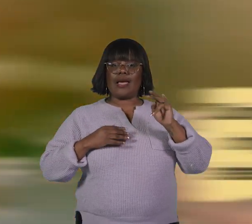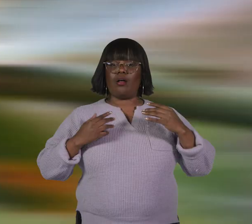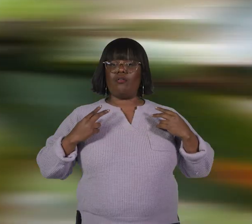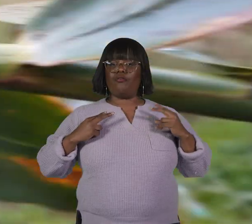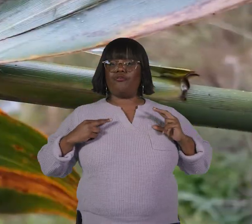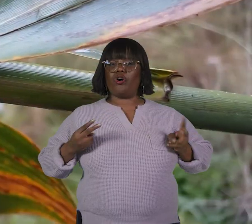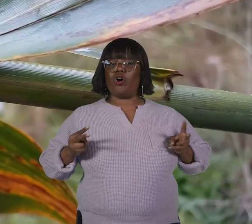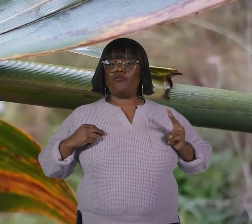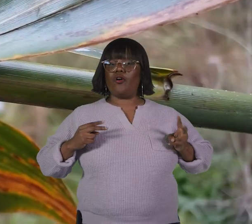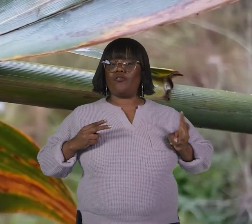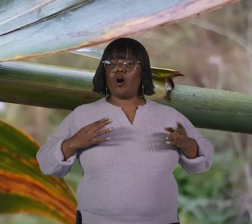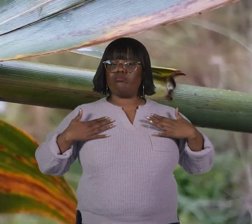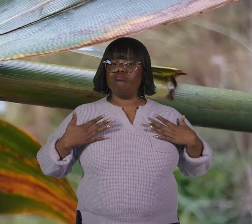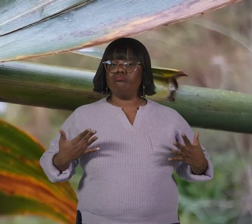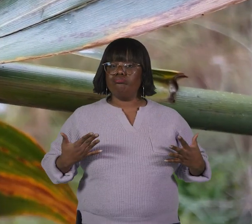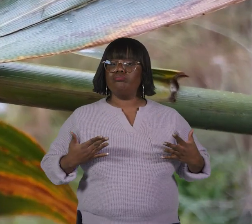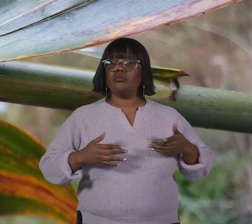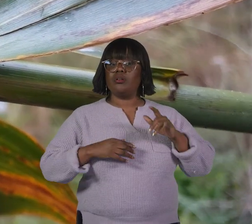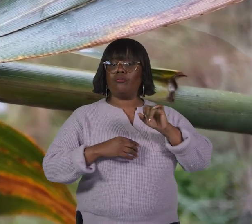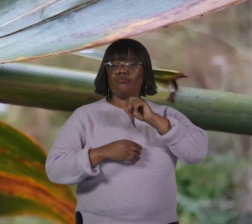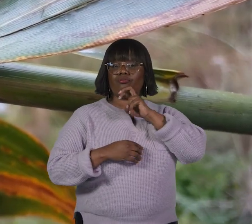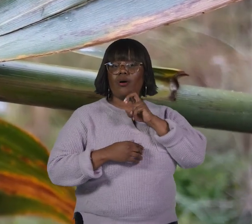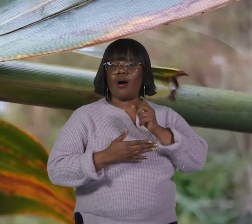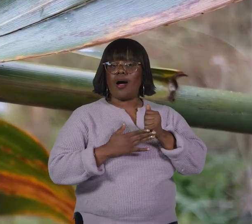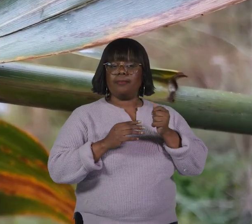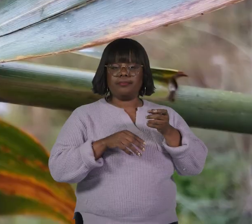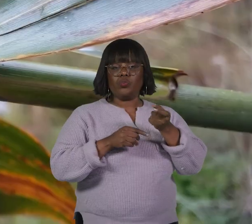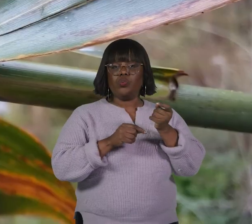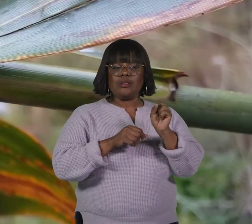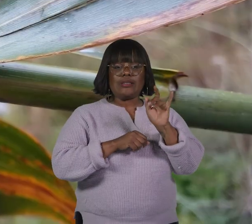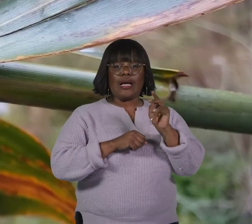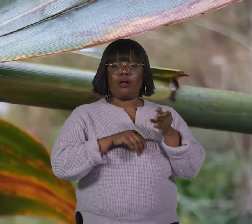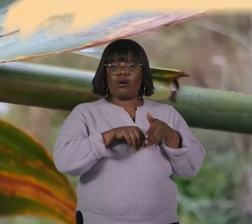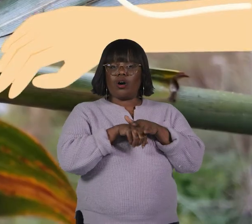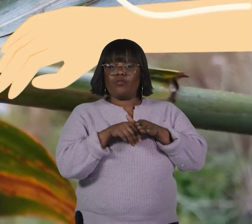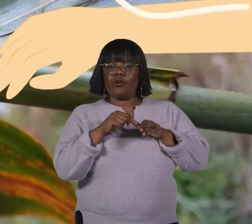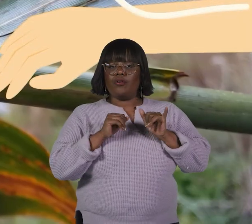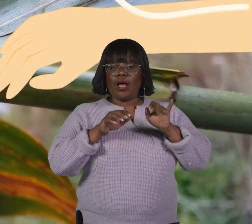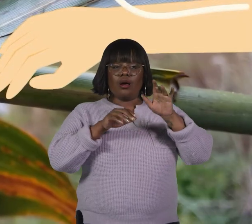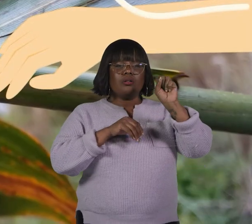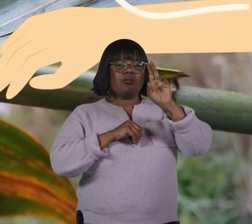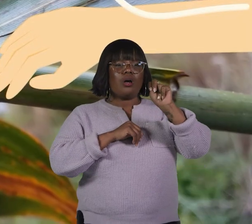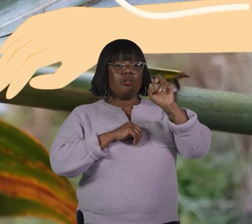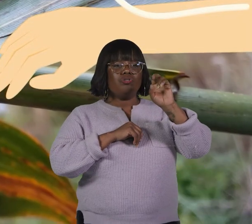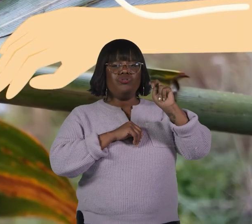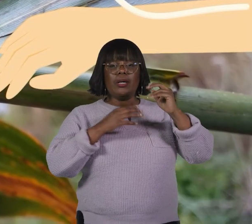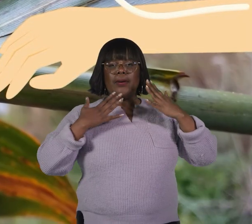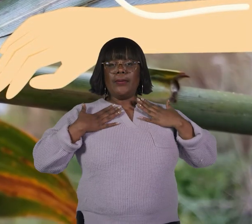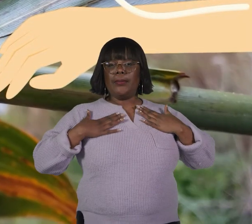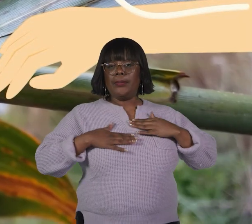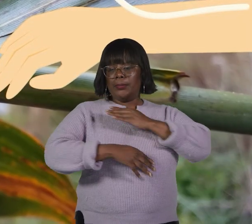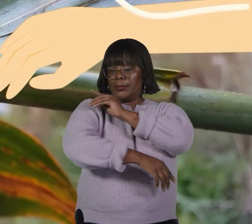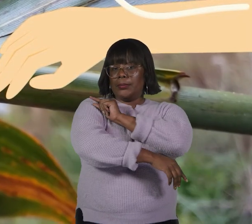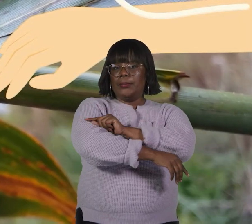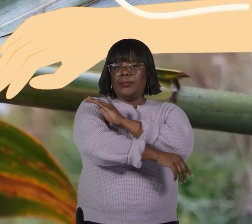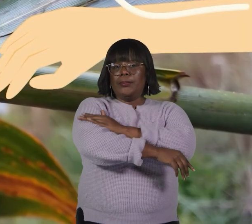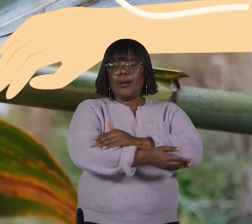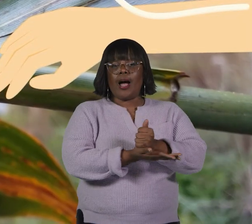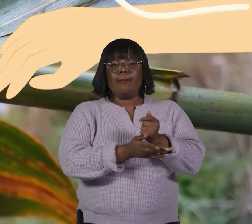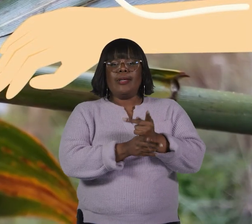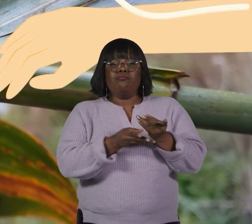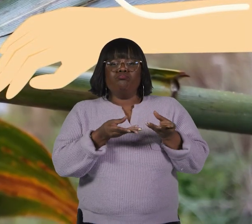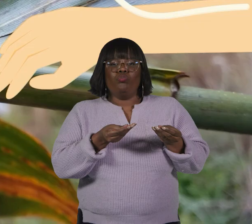skin. The frog covers itself with the skin, which acts like a sunscreen blanket, to keep it moist and